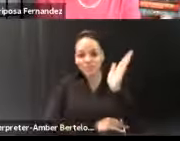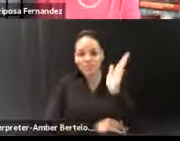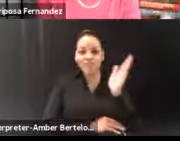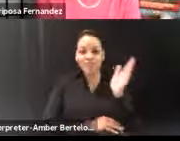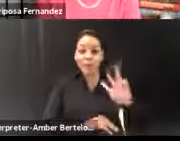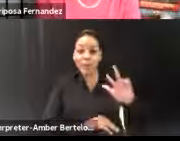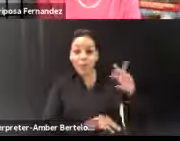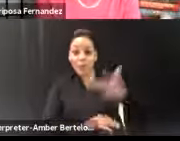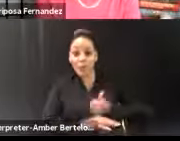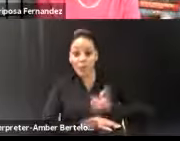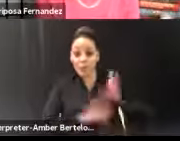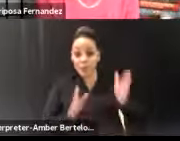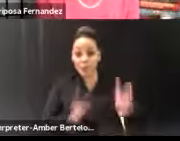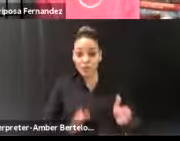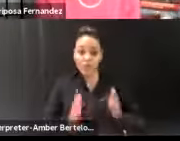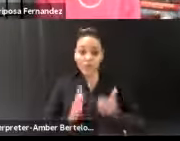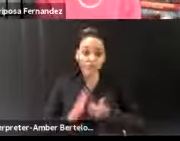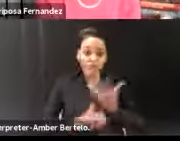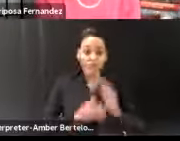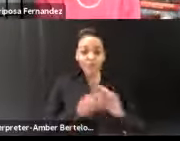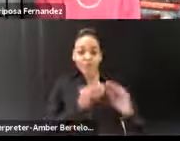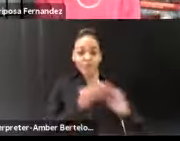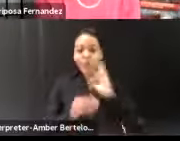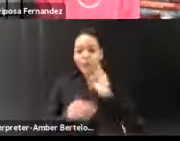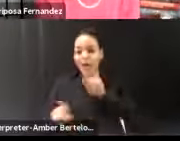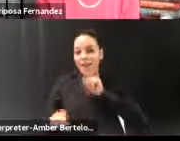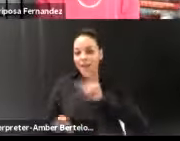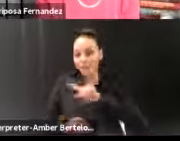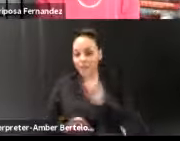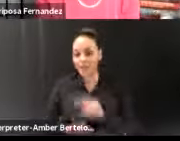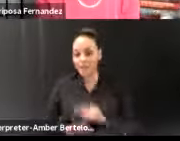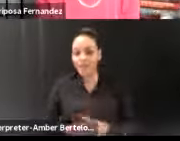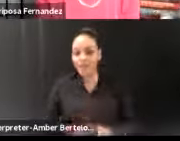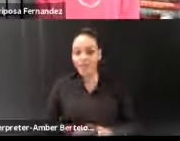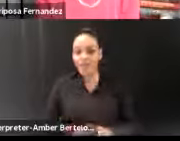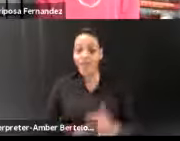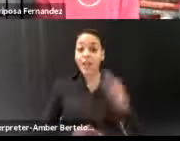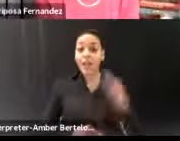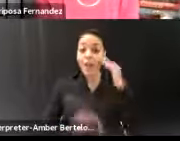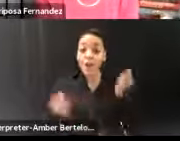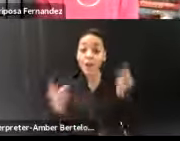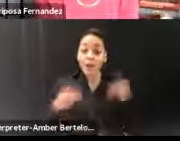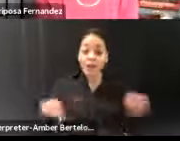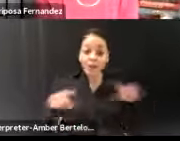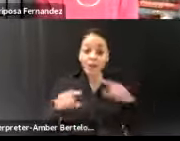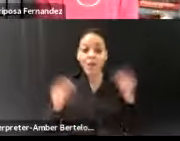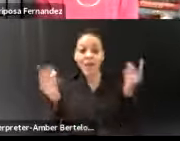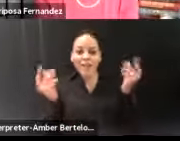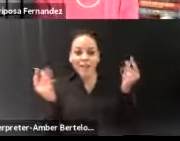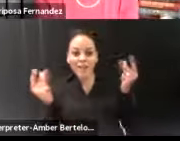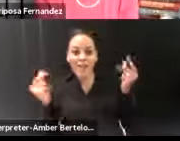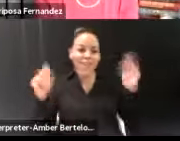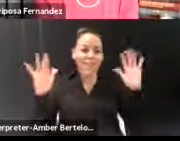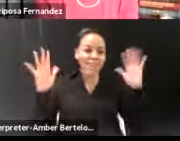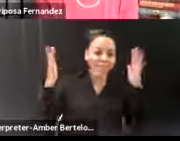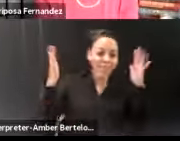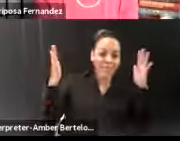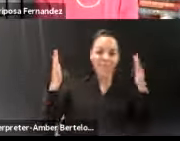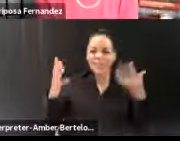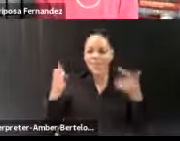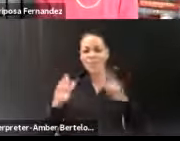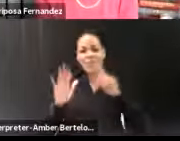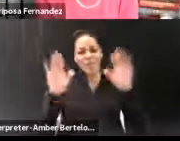third reading. And I know many of you are clapping, and this is just a